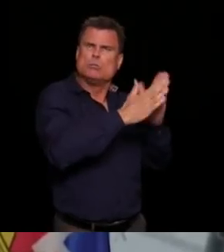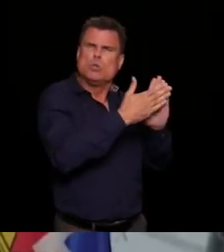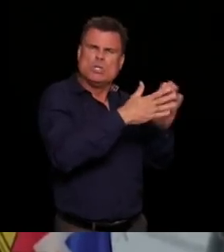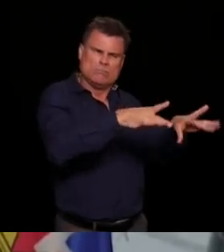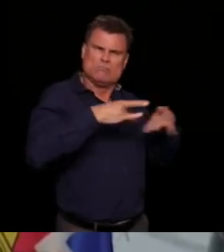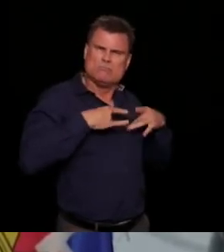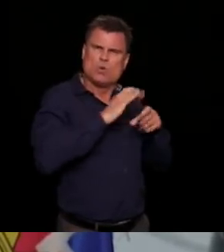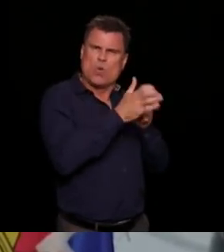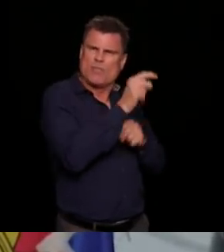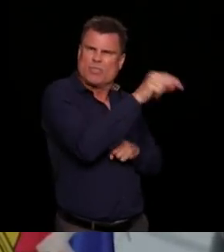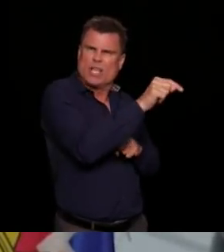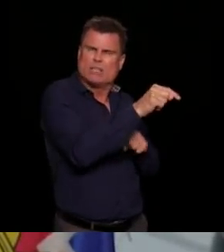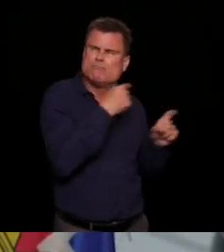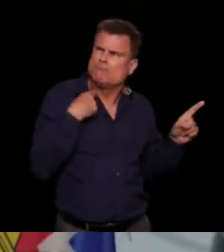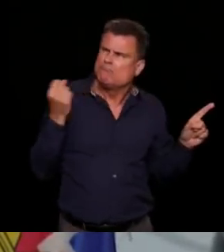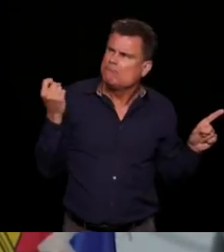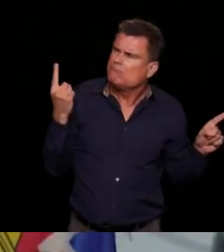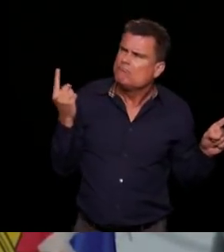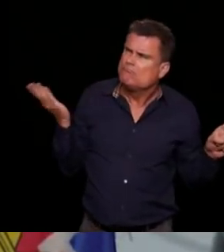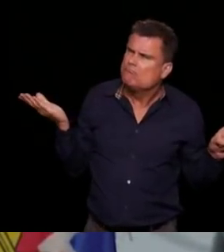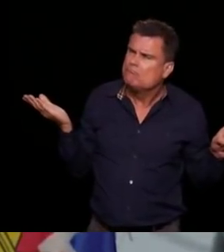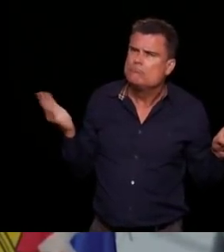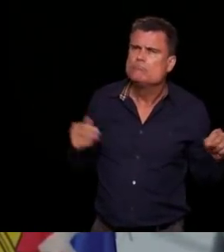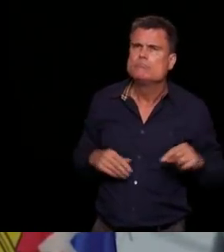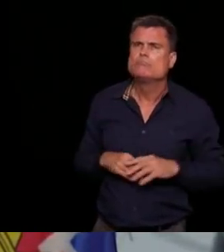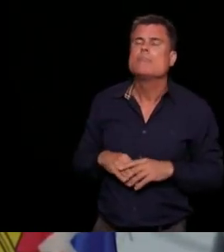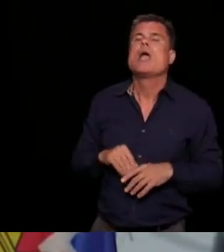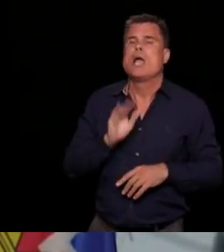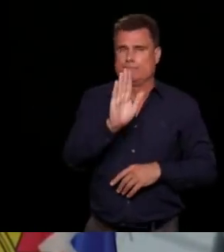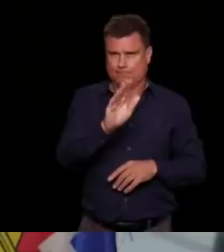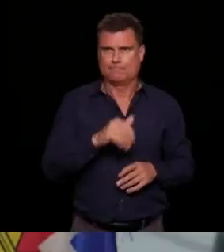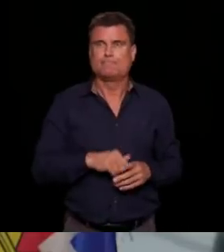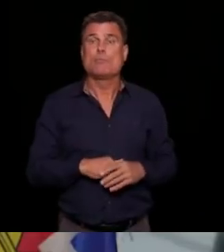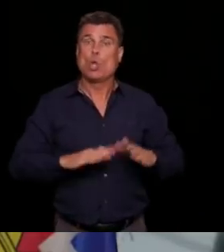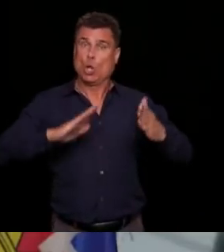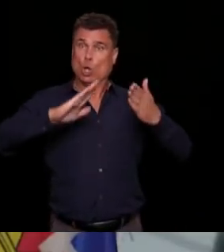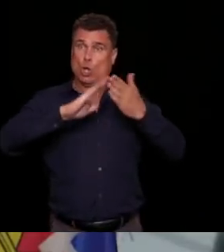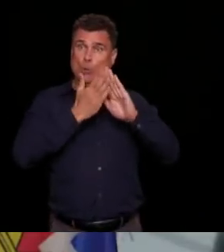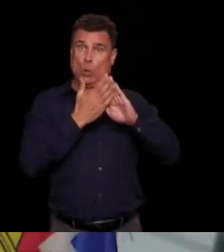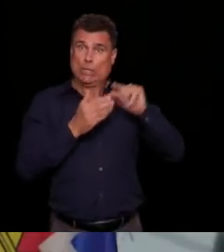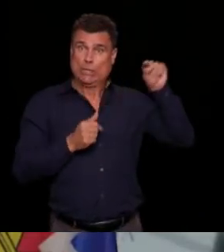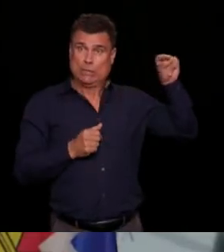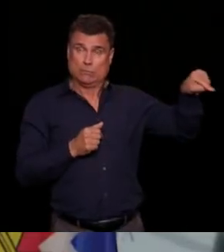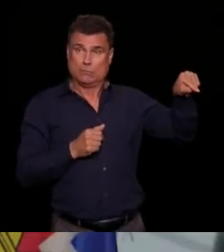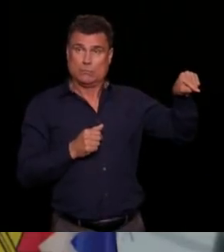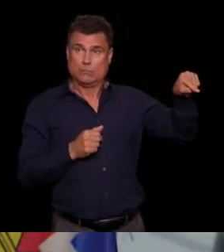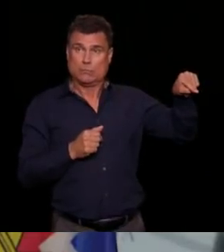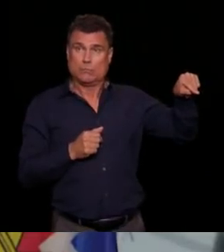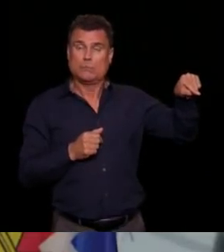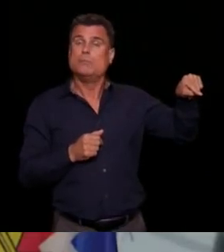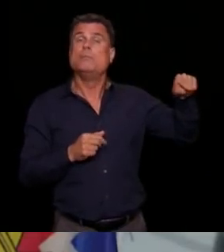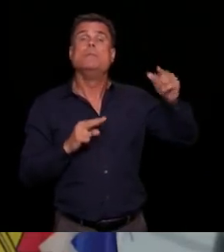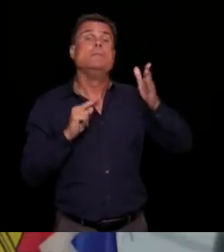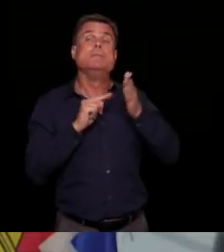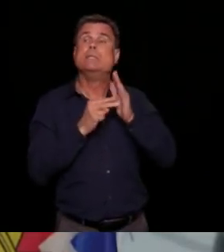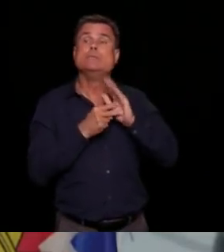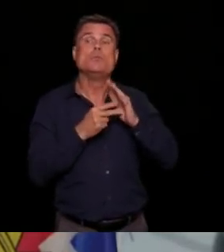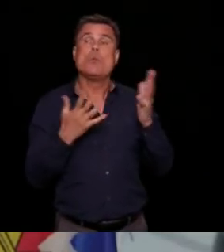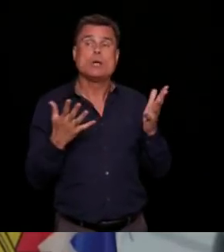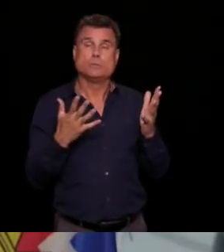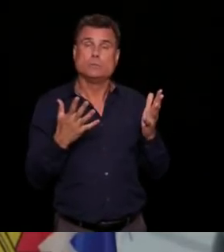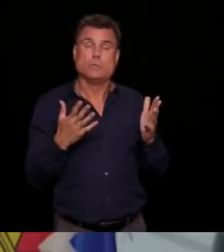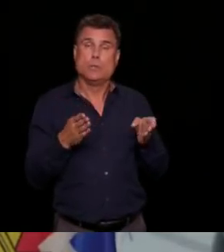cases as an exposure in the community, early on it can be, as the investigation goes on, it means that these individuals